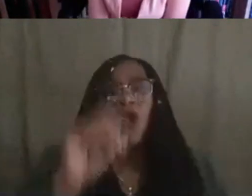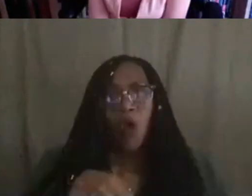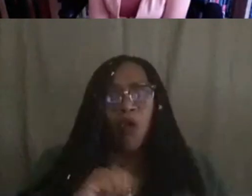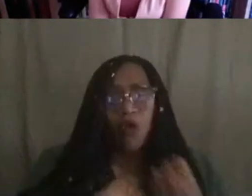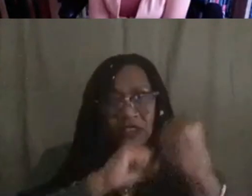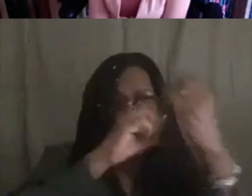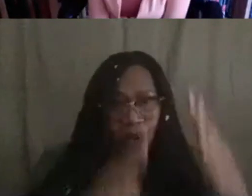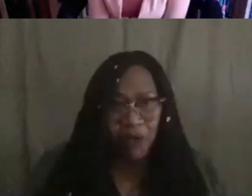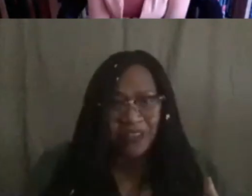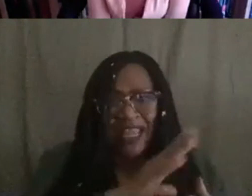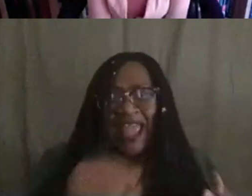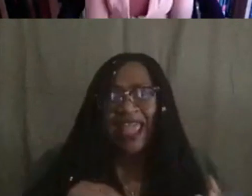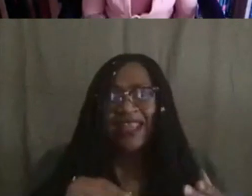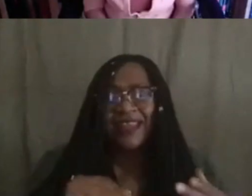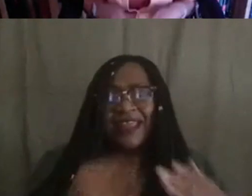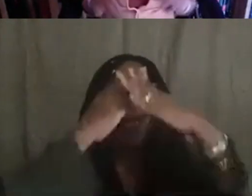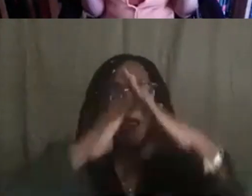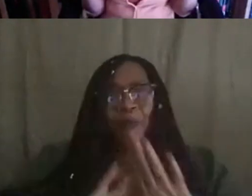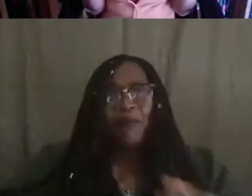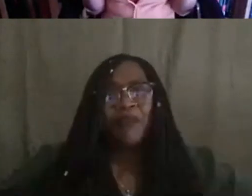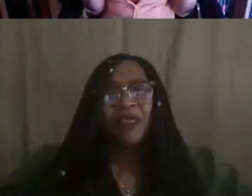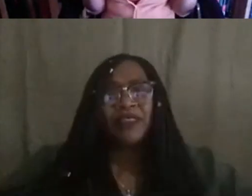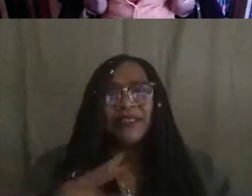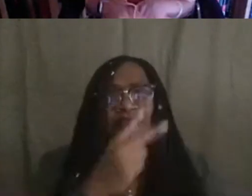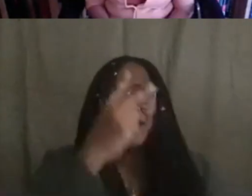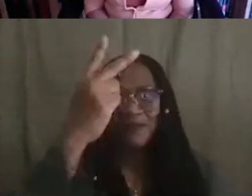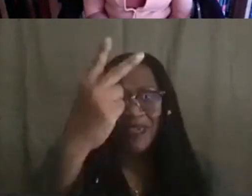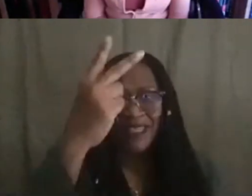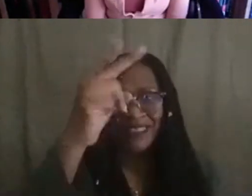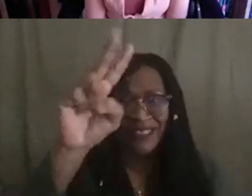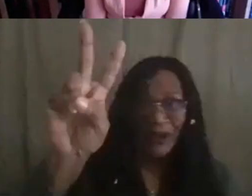peace to everybody. Thank you. This was really beautiful. I really appreciate it. Thank you.